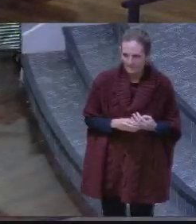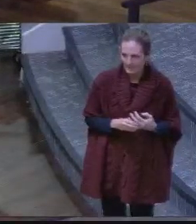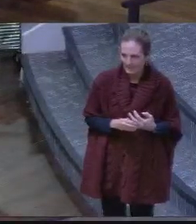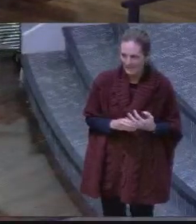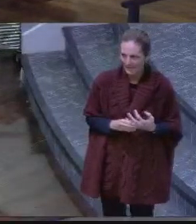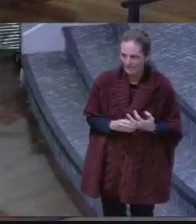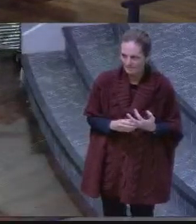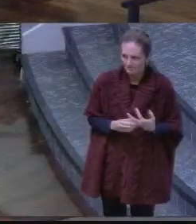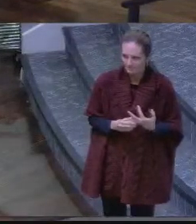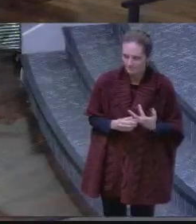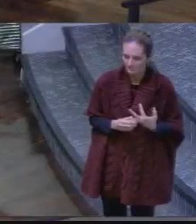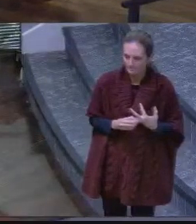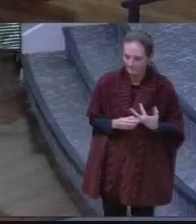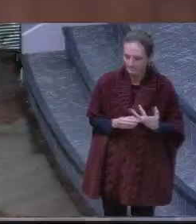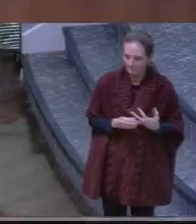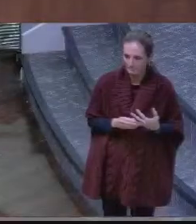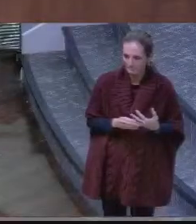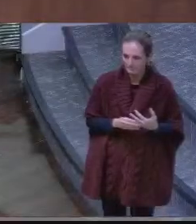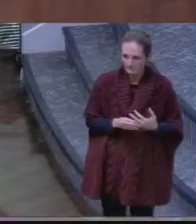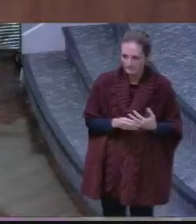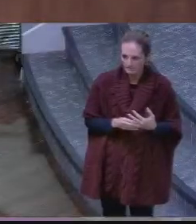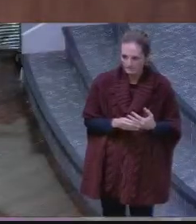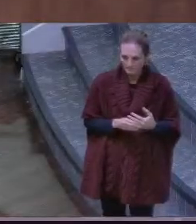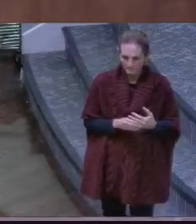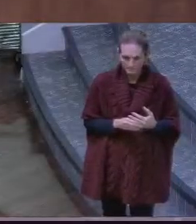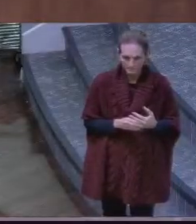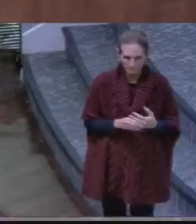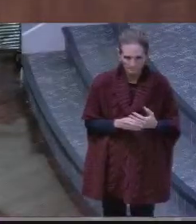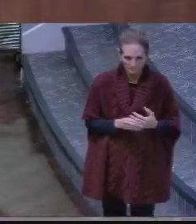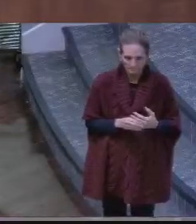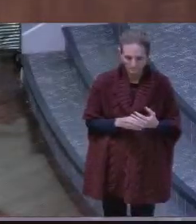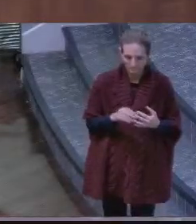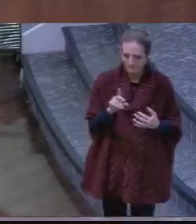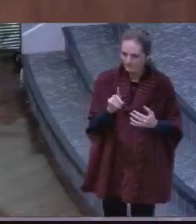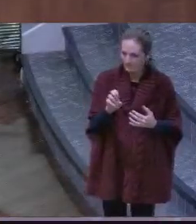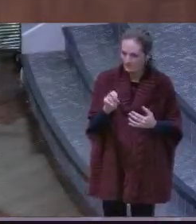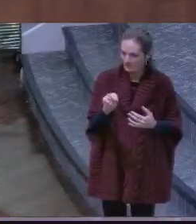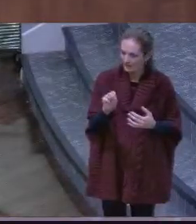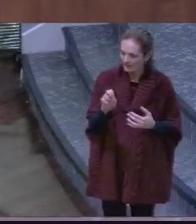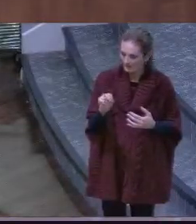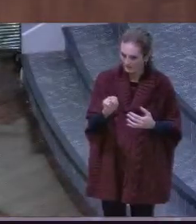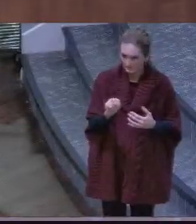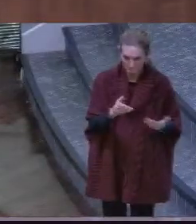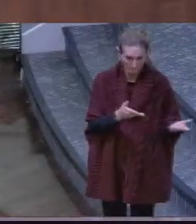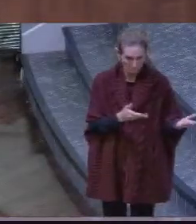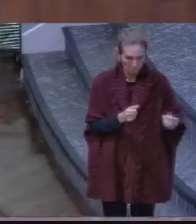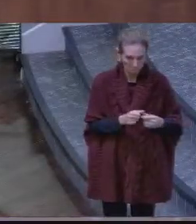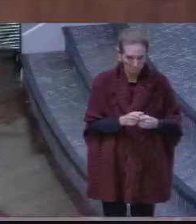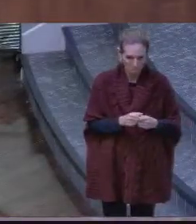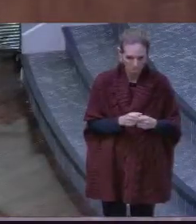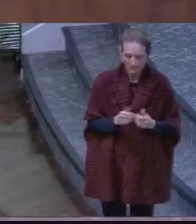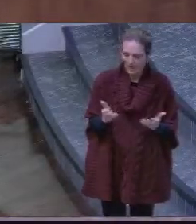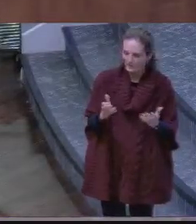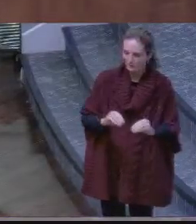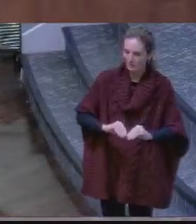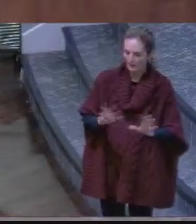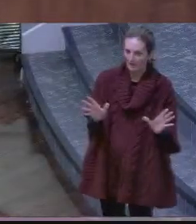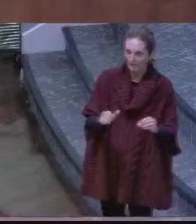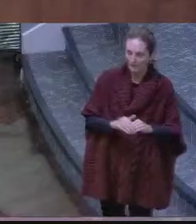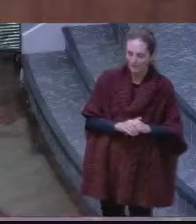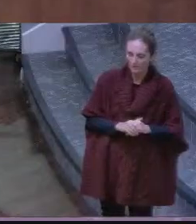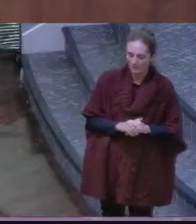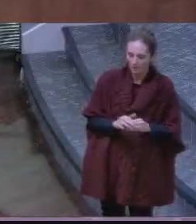All right. Does that conclude the questions? Mr. Denson? Thank you. Yeah, I just want to clarify, I believe that